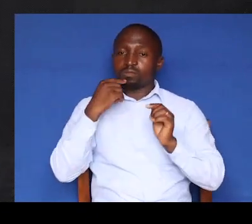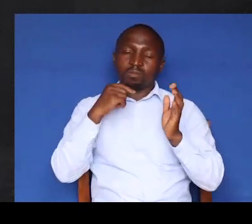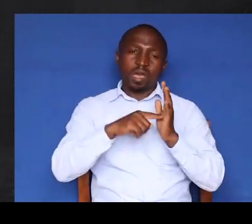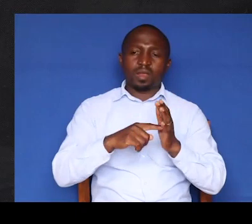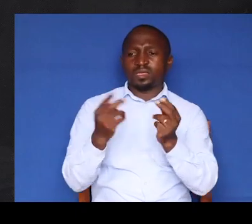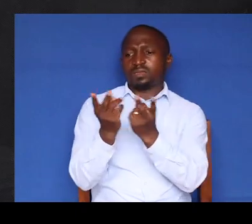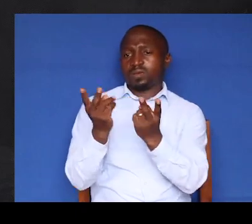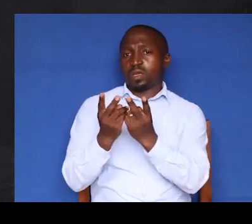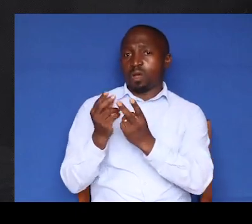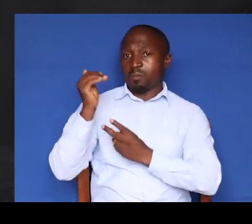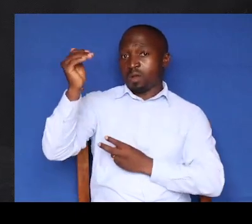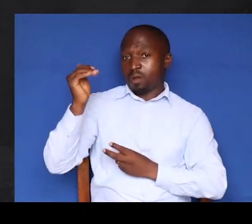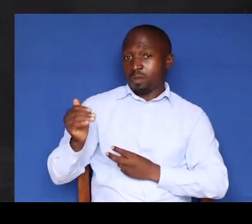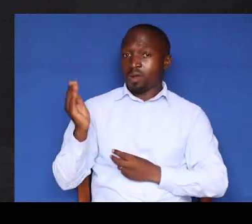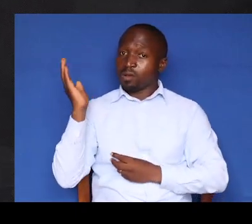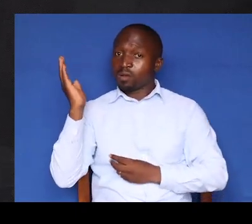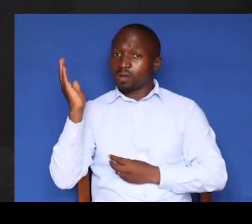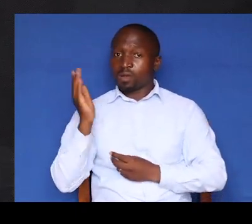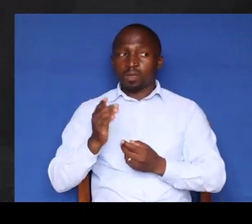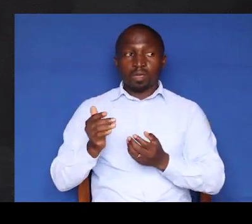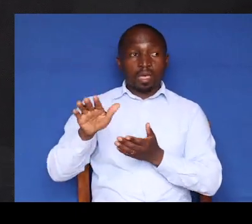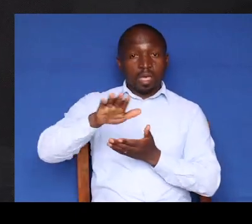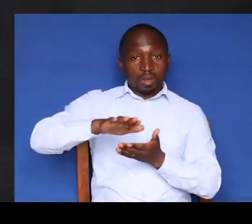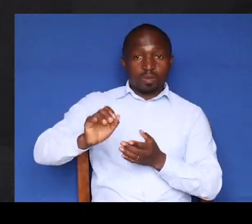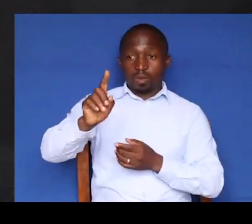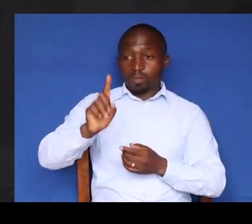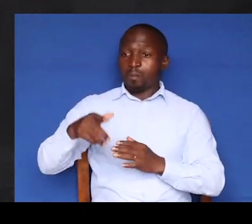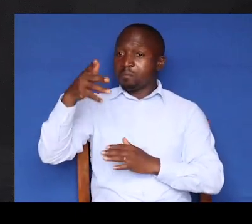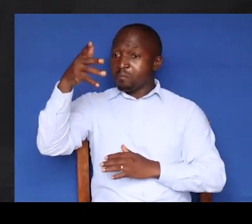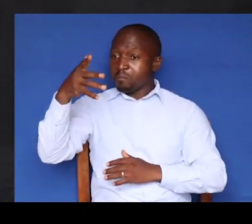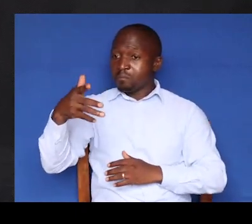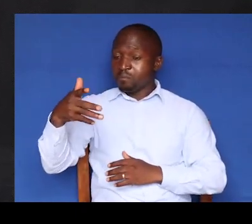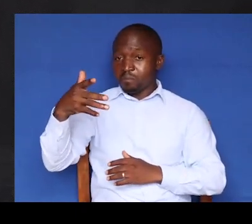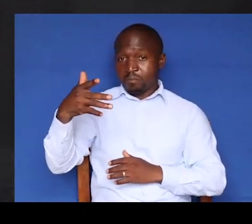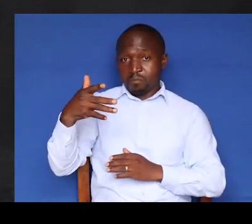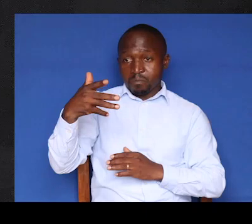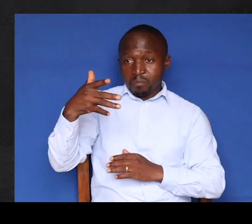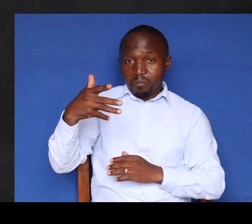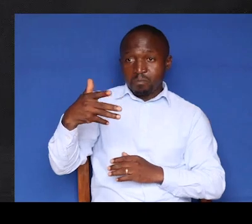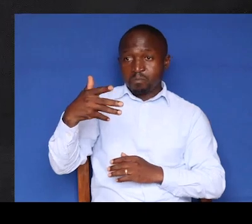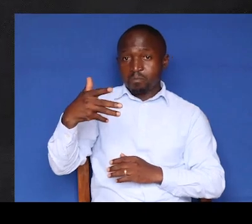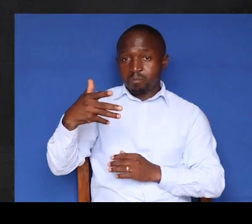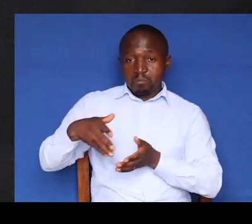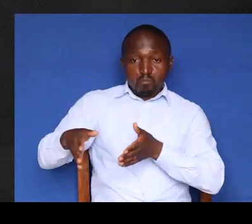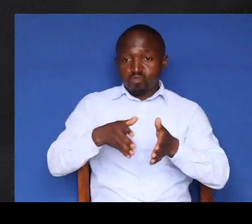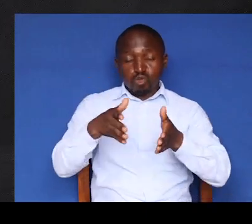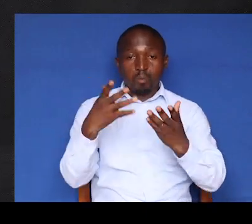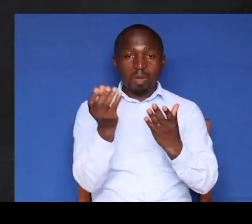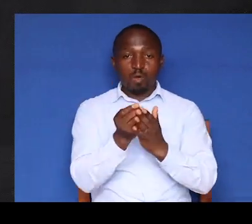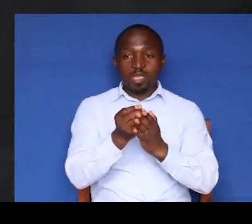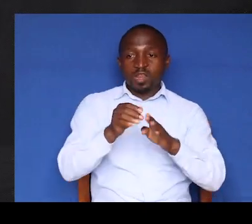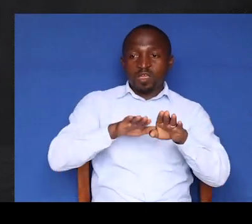same area through which river and the associated